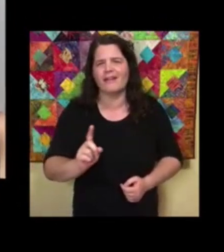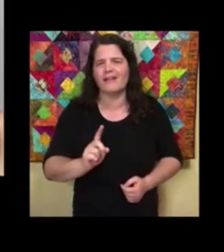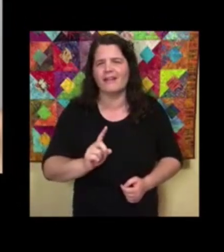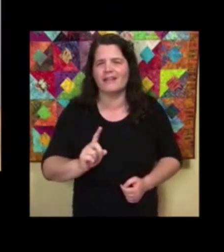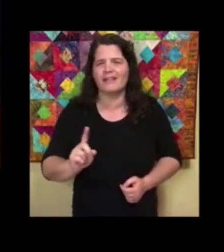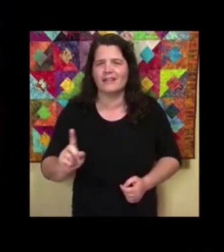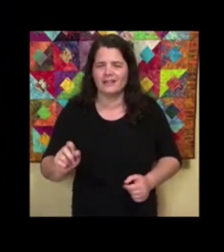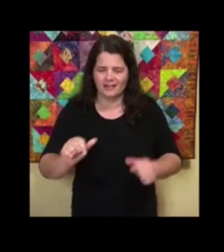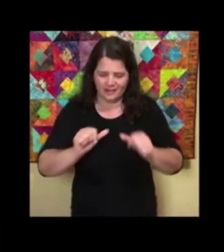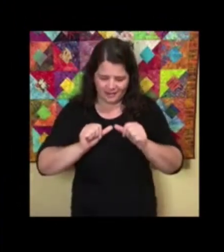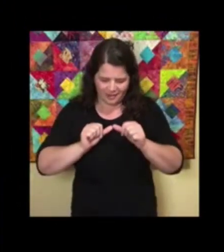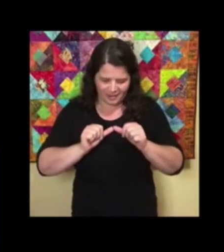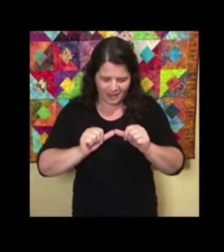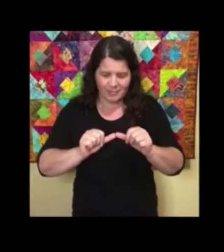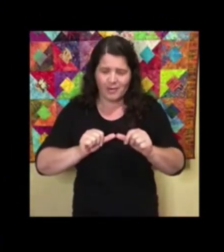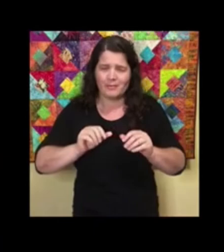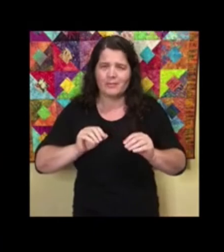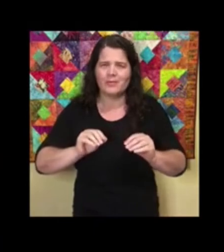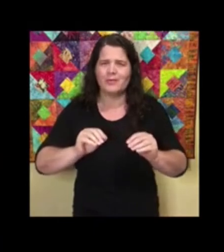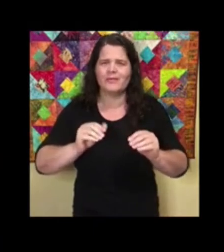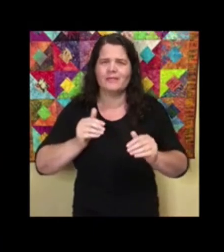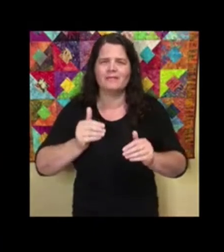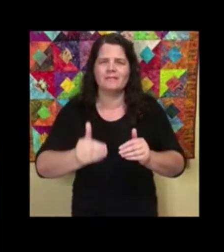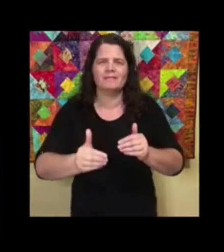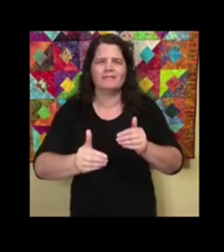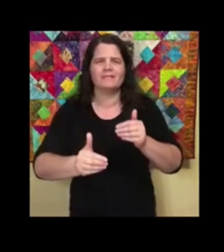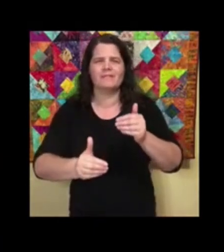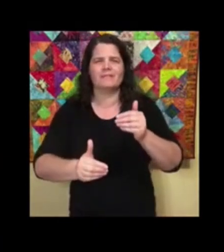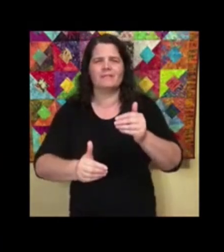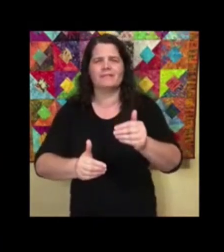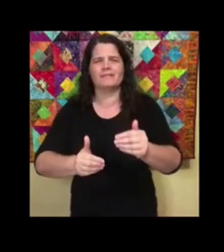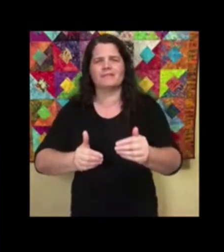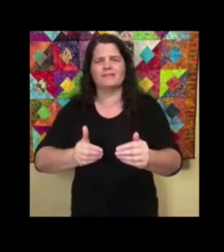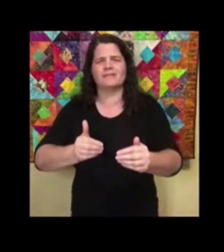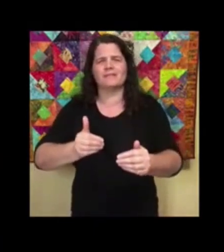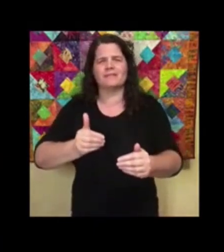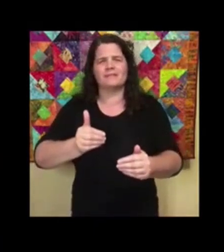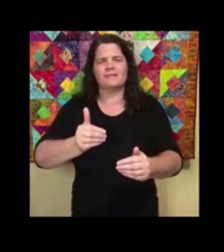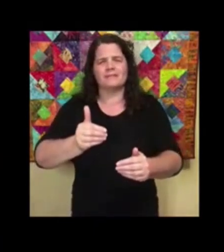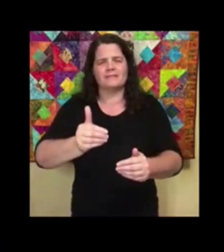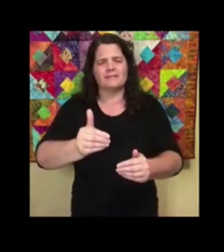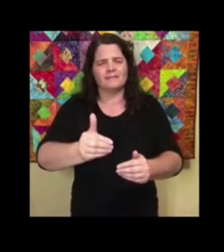back. Gonna keep on moving